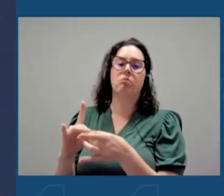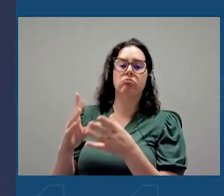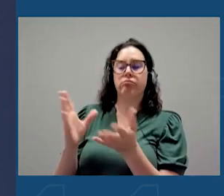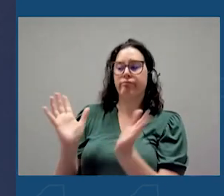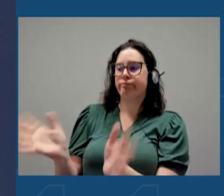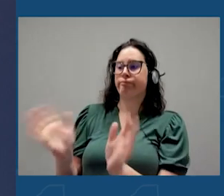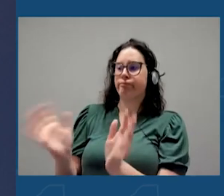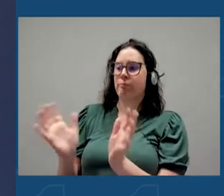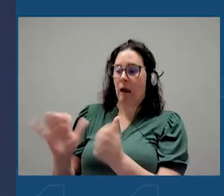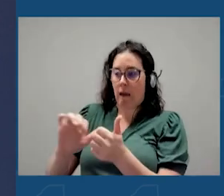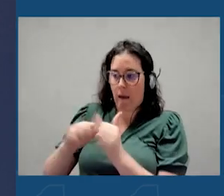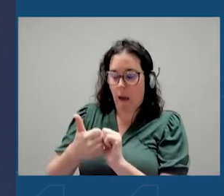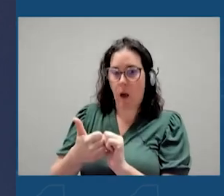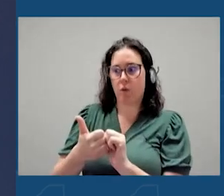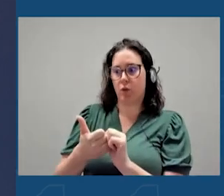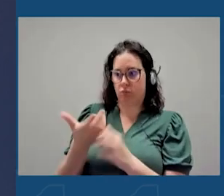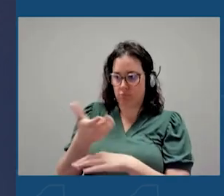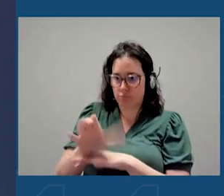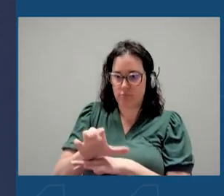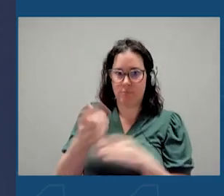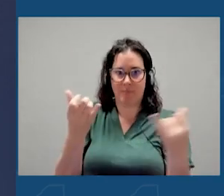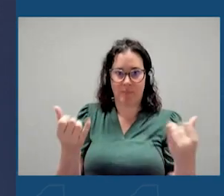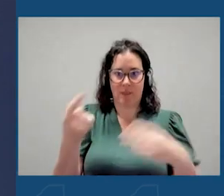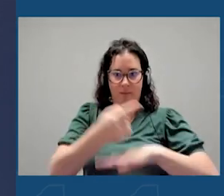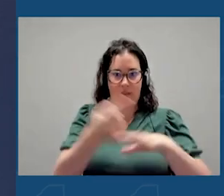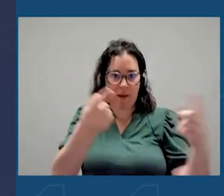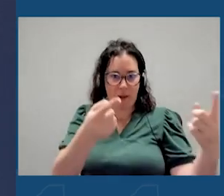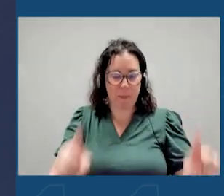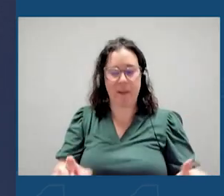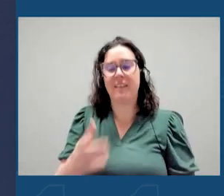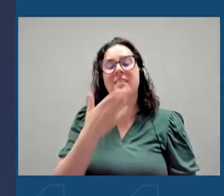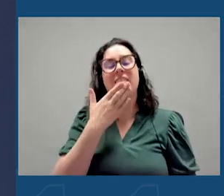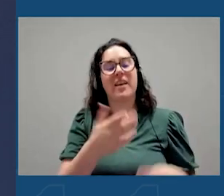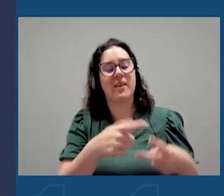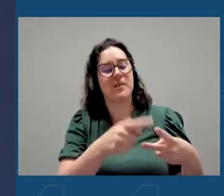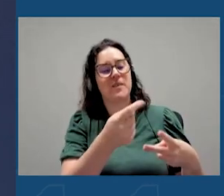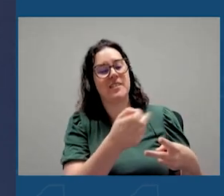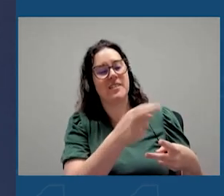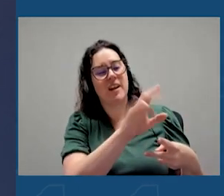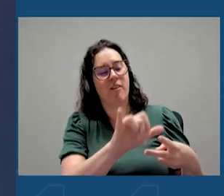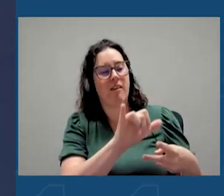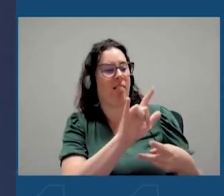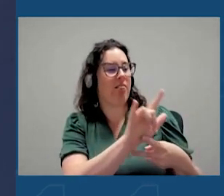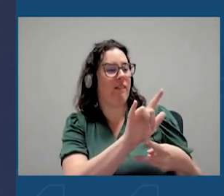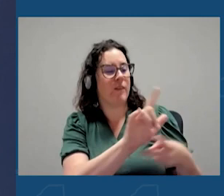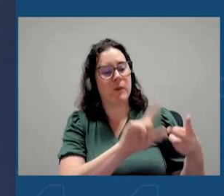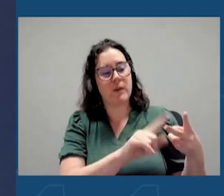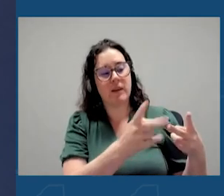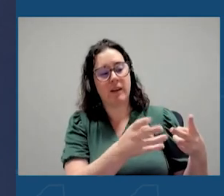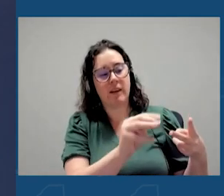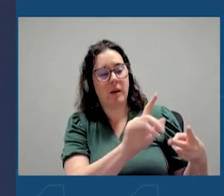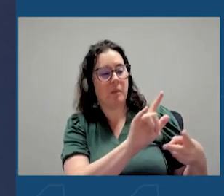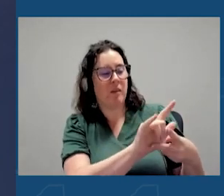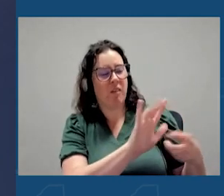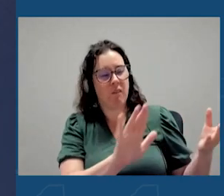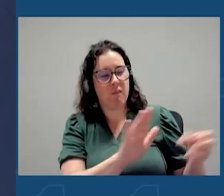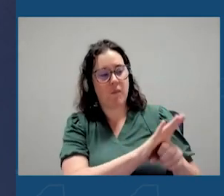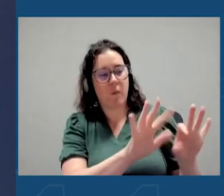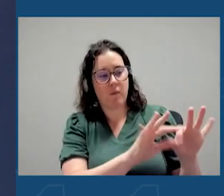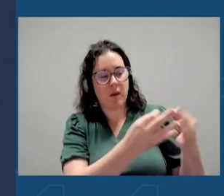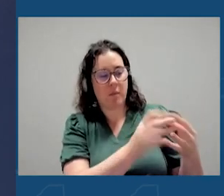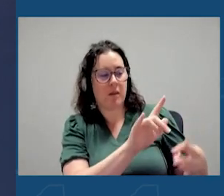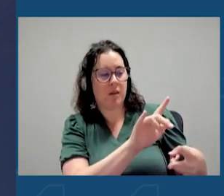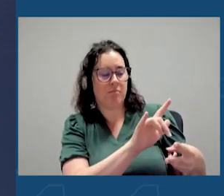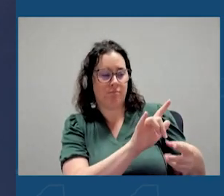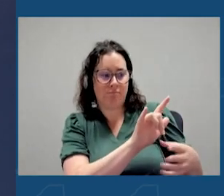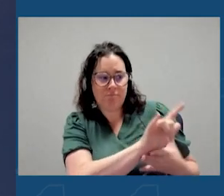make this happen. So I want to thank Terry. We love you. We love Kim and the entire Pegula family for loving New